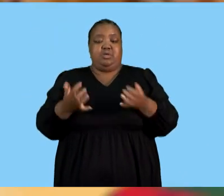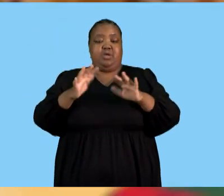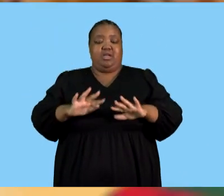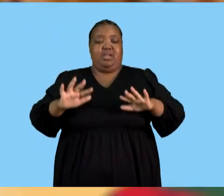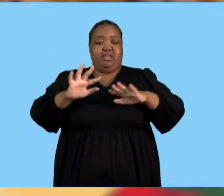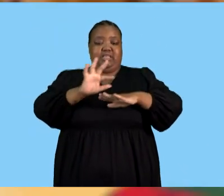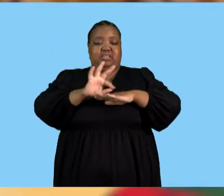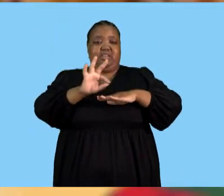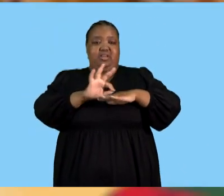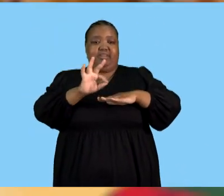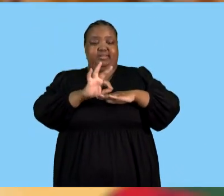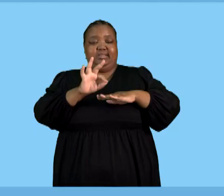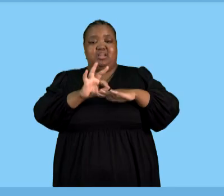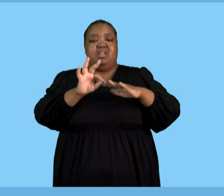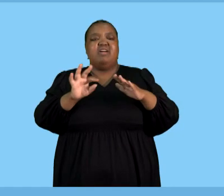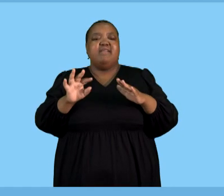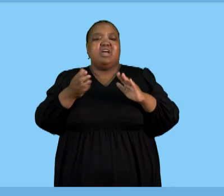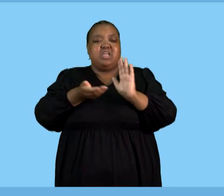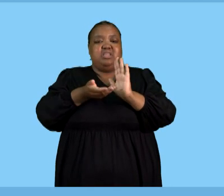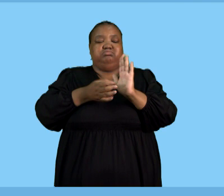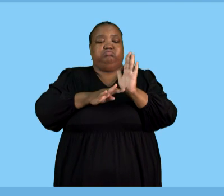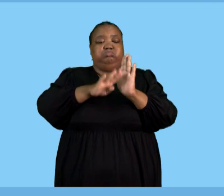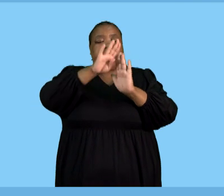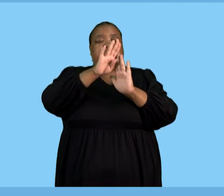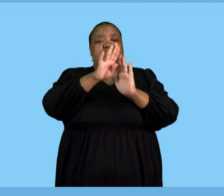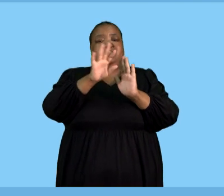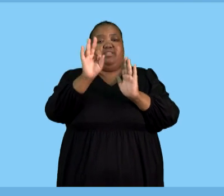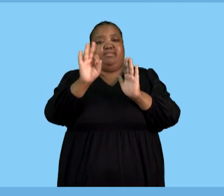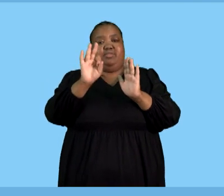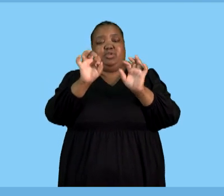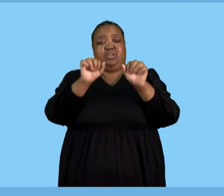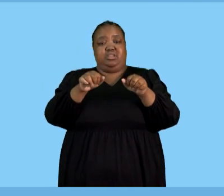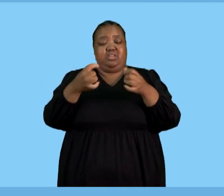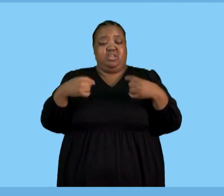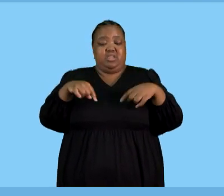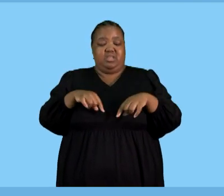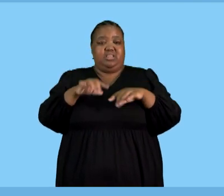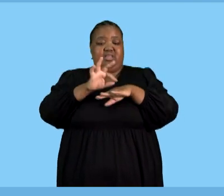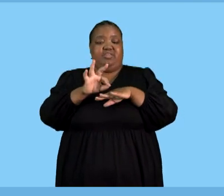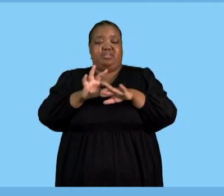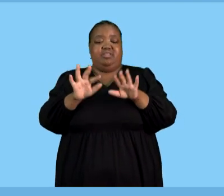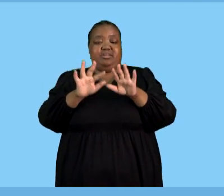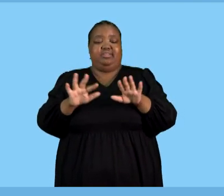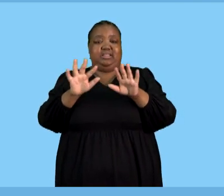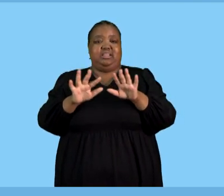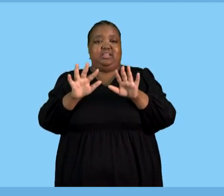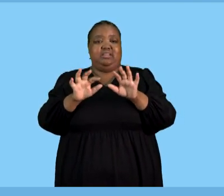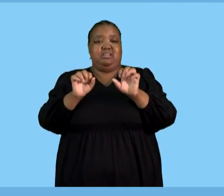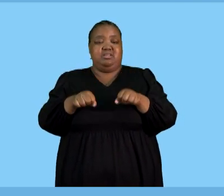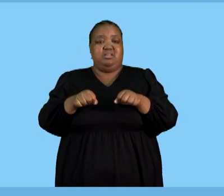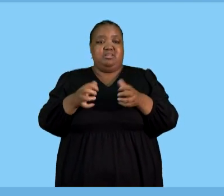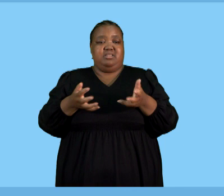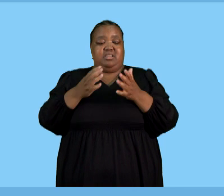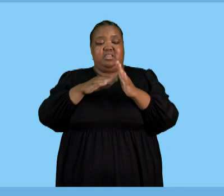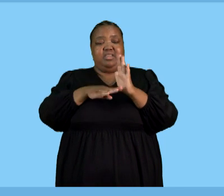now arranged those colors in terms of the increasing frequency. We can also do the very same thing. If we were to arrange these colors in terms